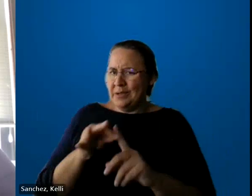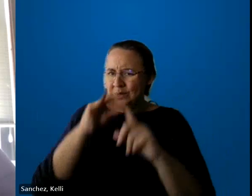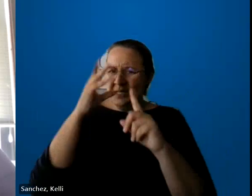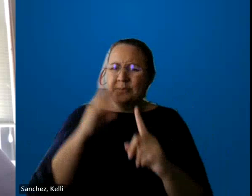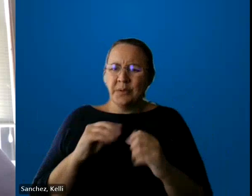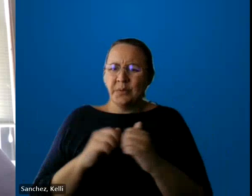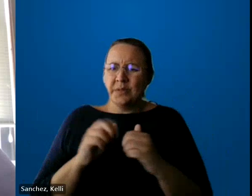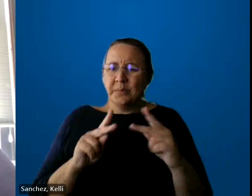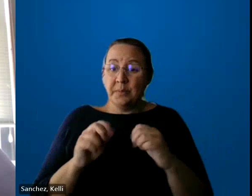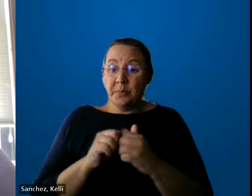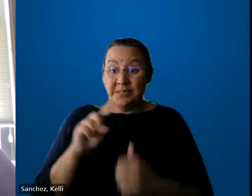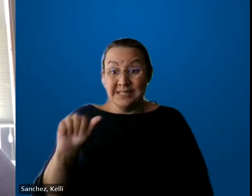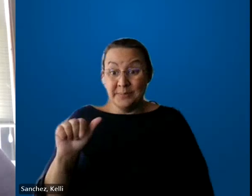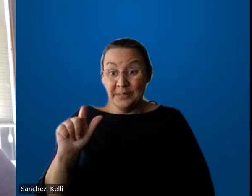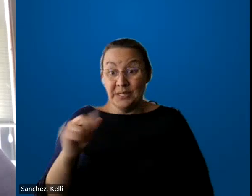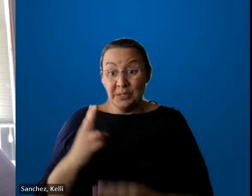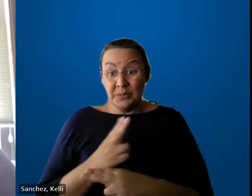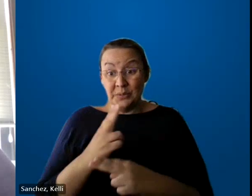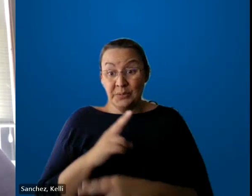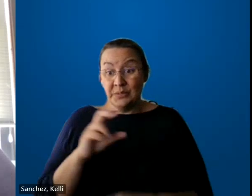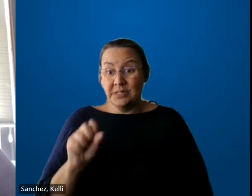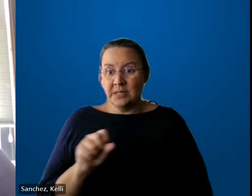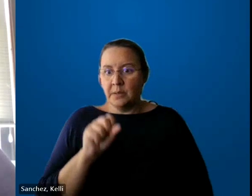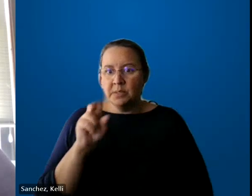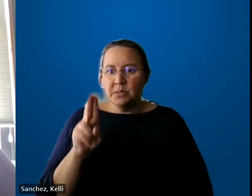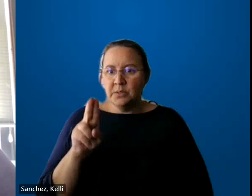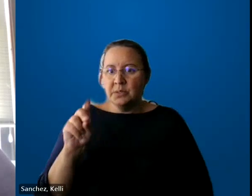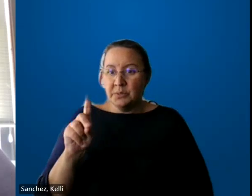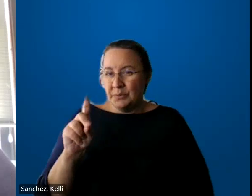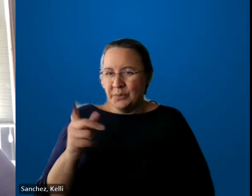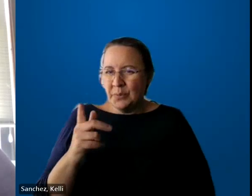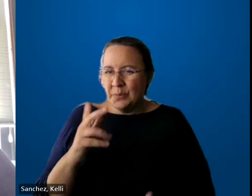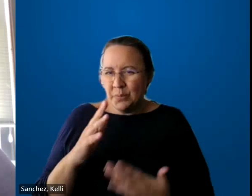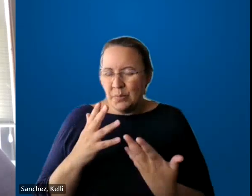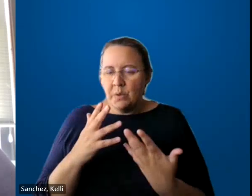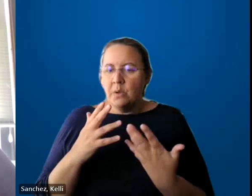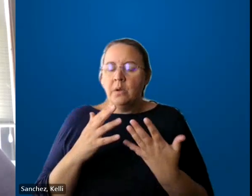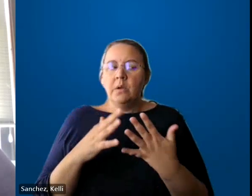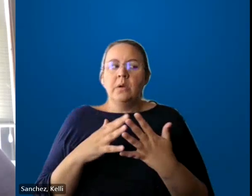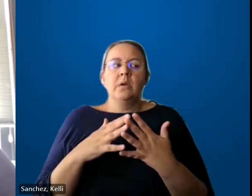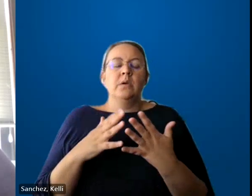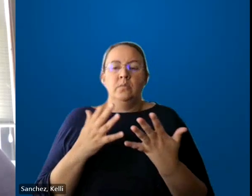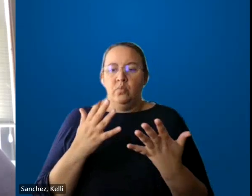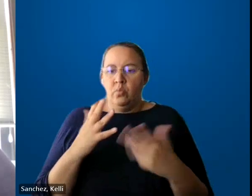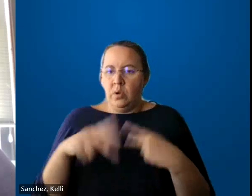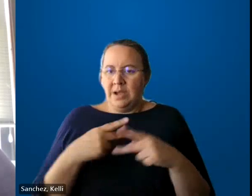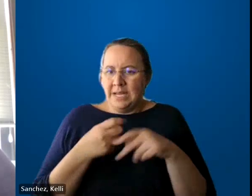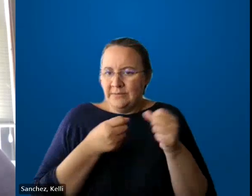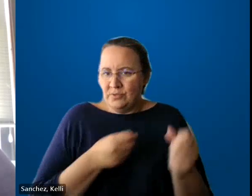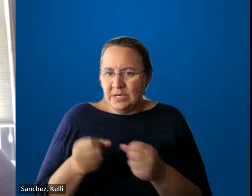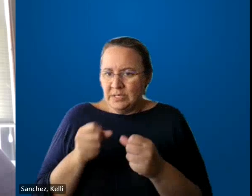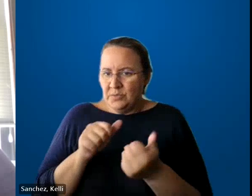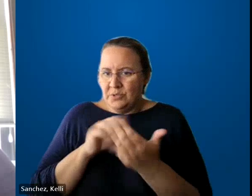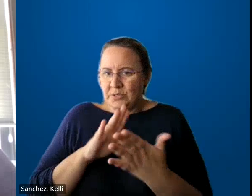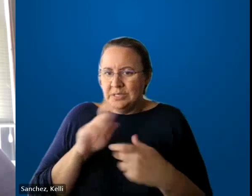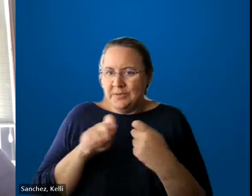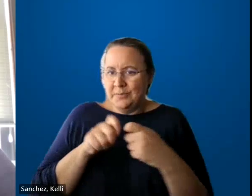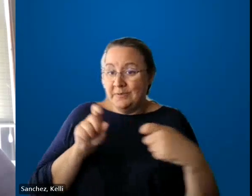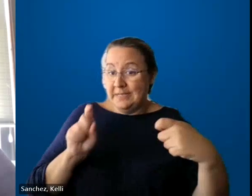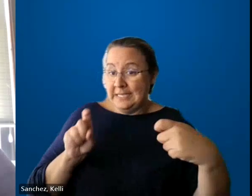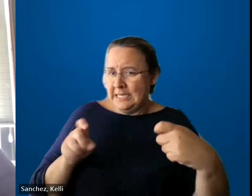with disabilities who use substances, and what strategies can be implemented to address their specific needs?